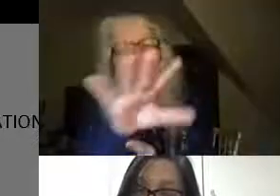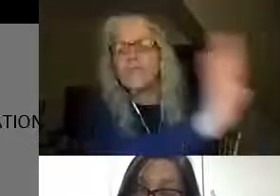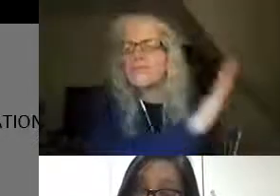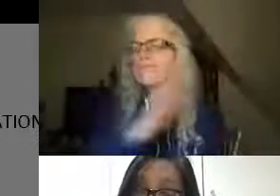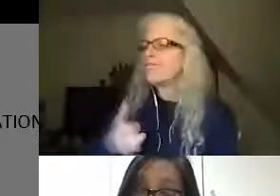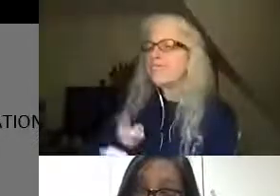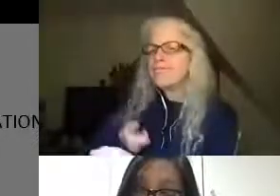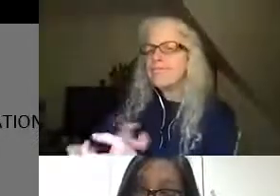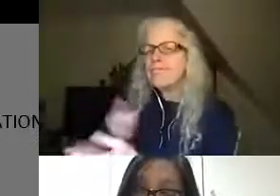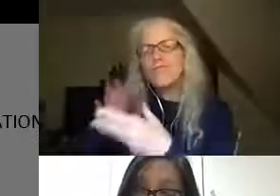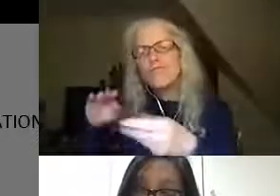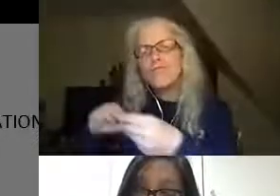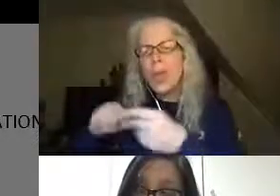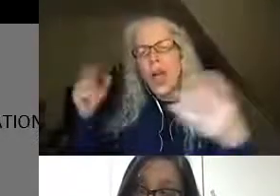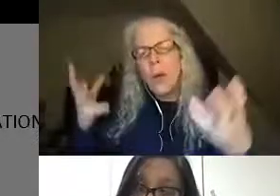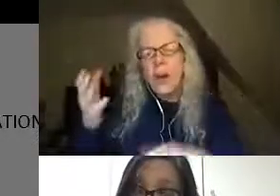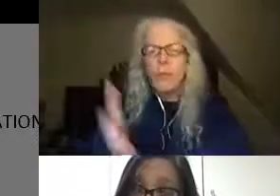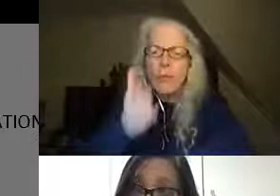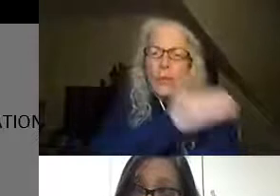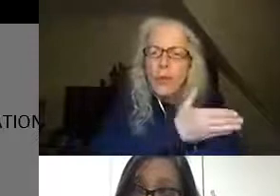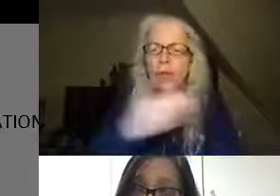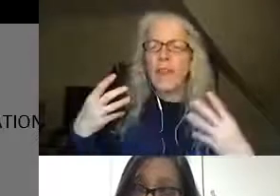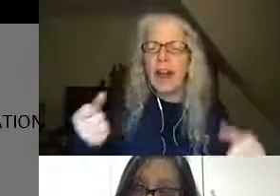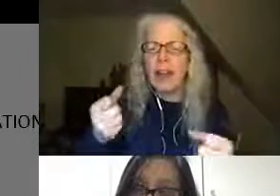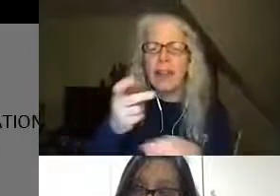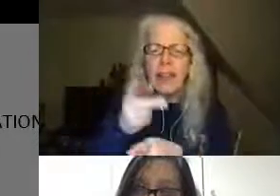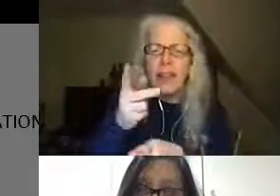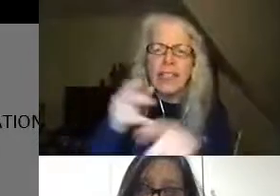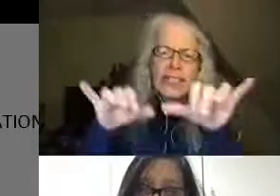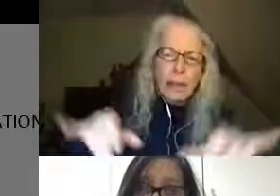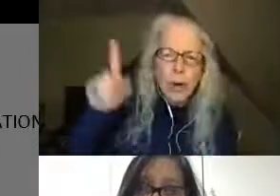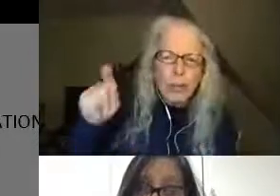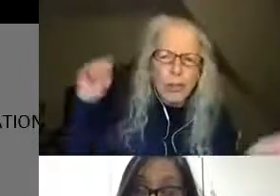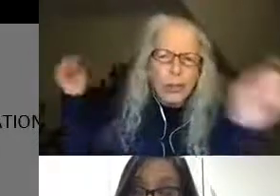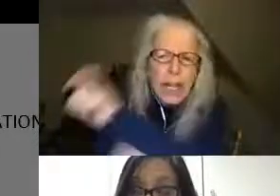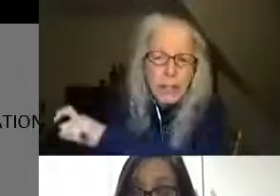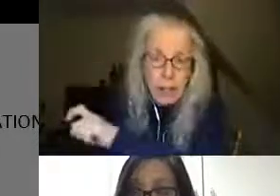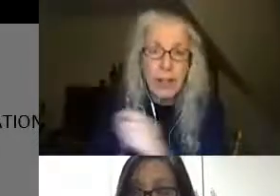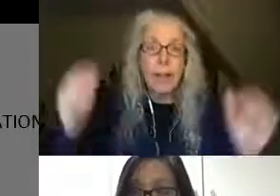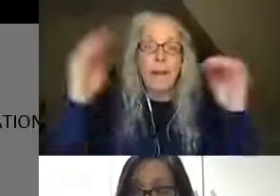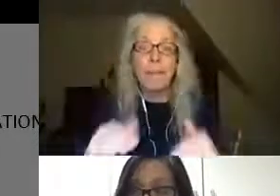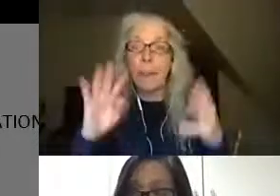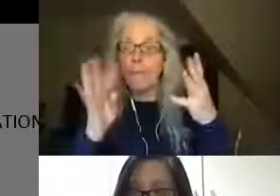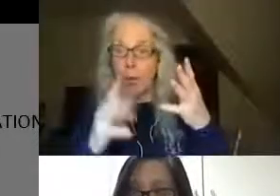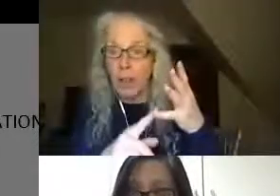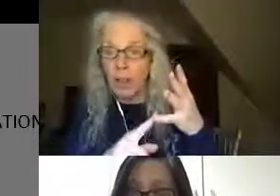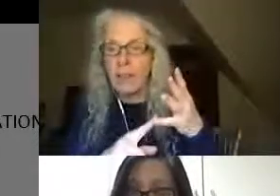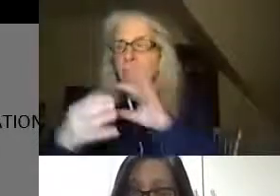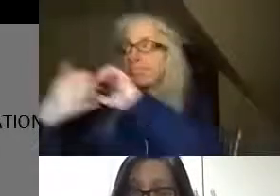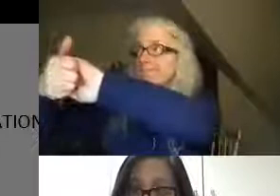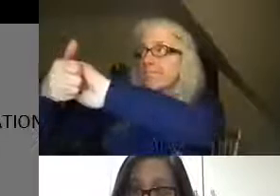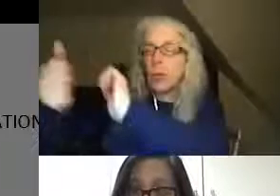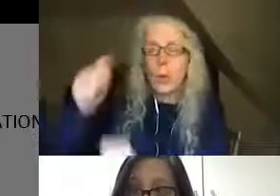see changed and improved within the healthcare system in Rhode Island. Next, we've partnered with Gallaudet